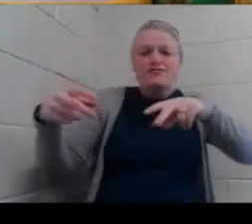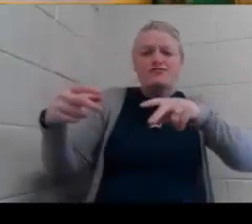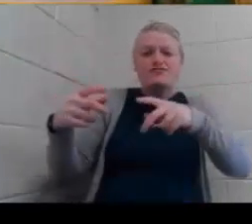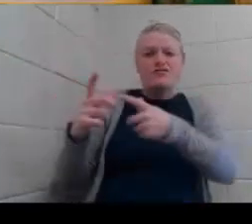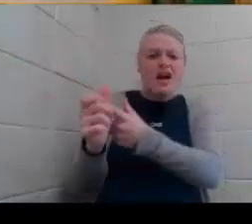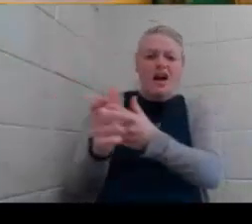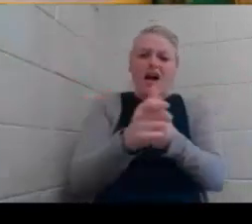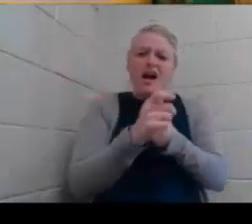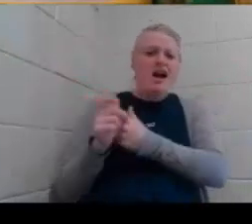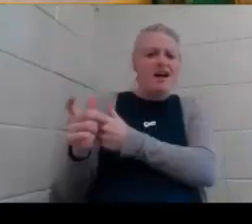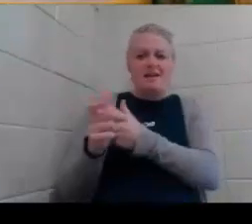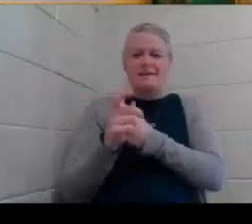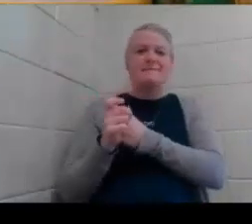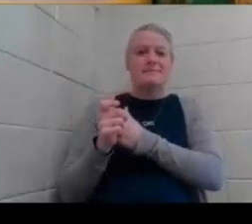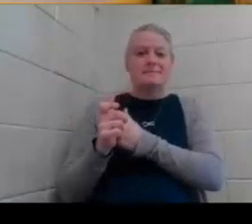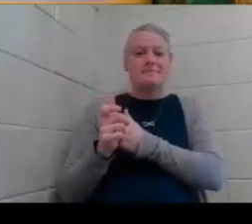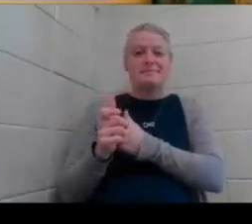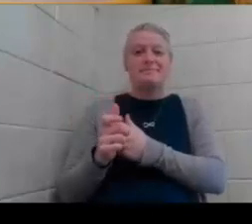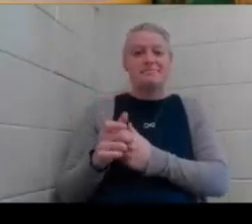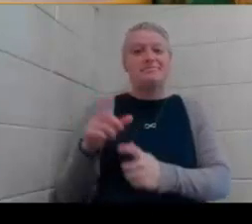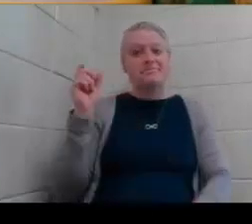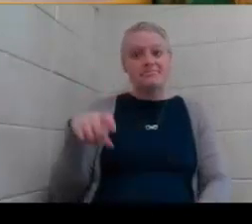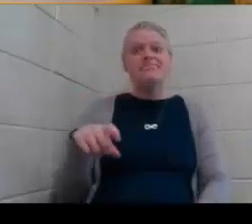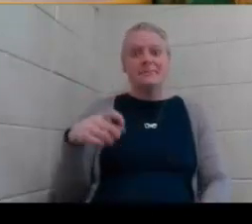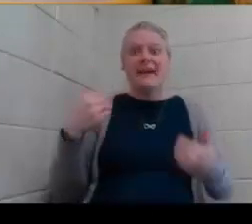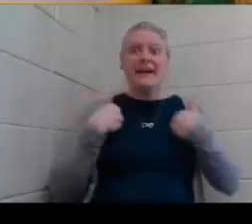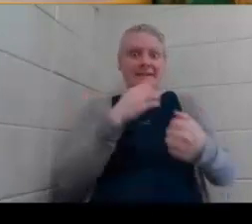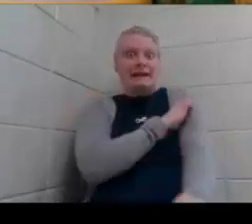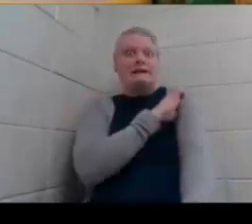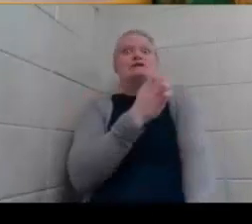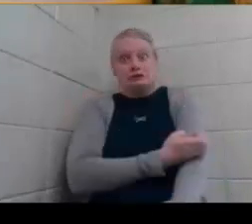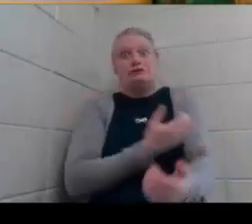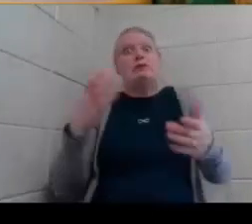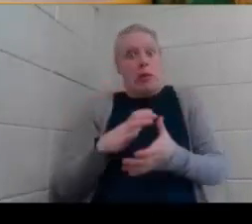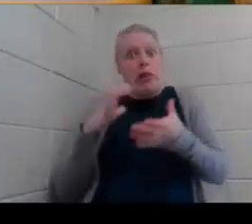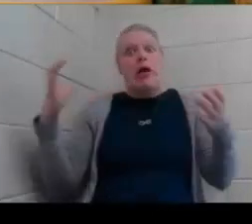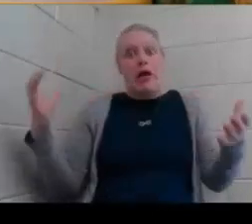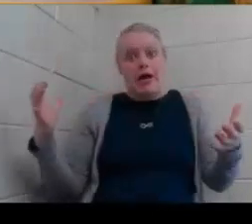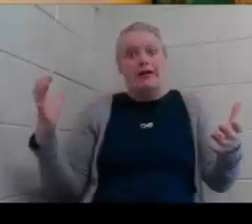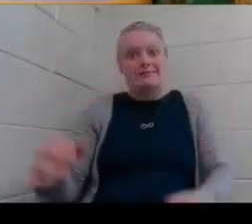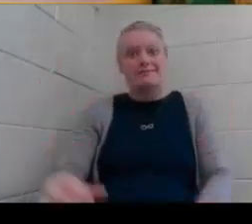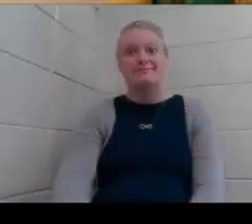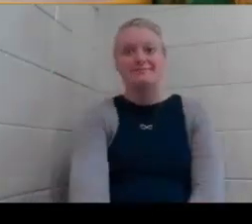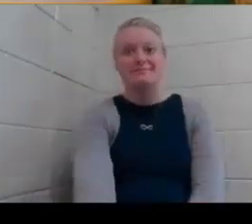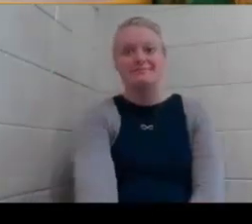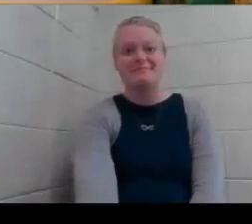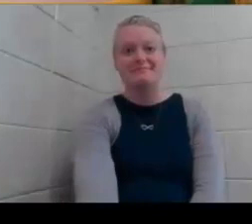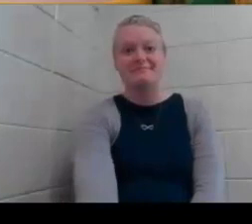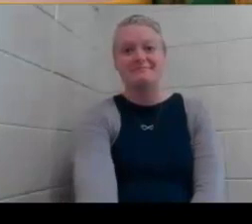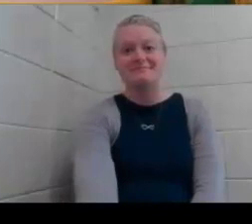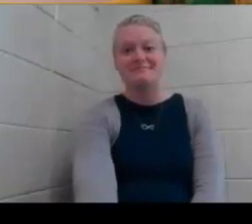play outside, chase things, and run around. They have lots of